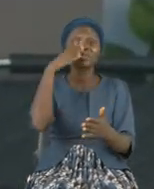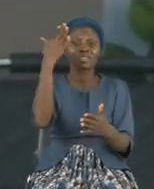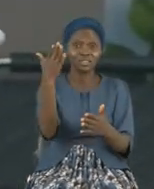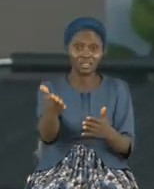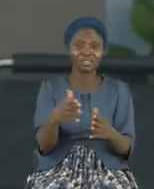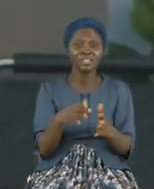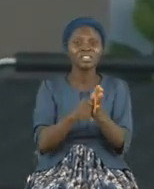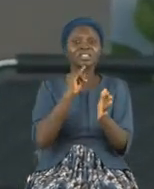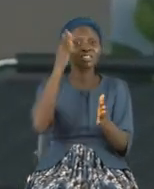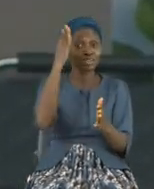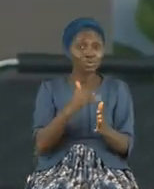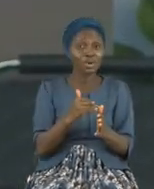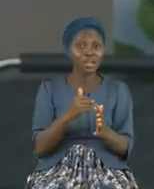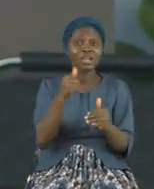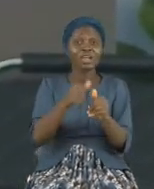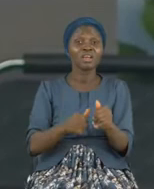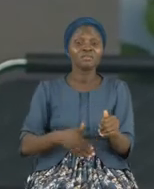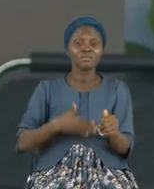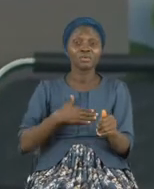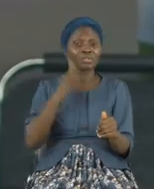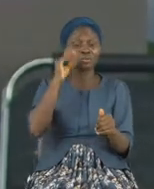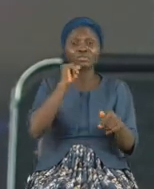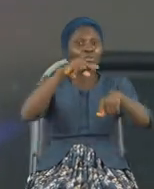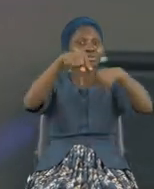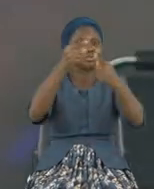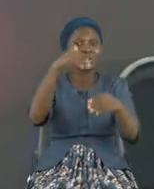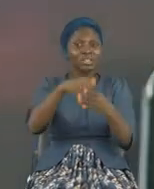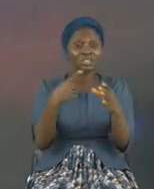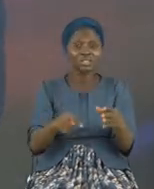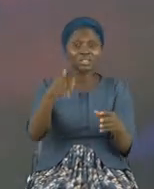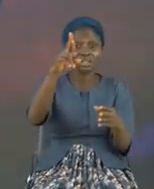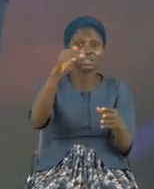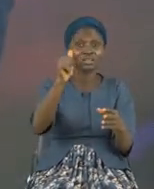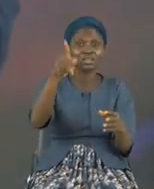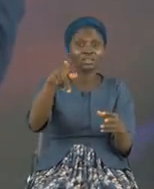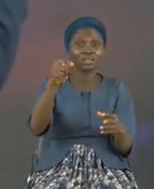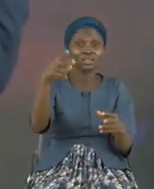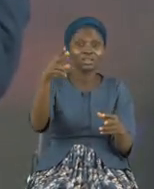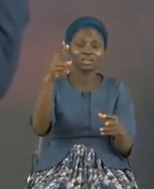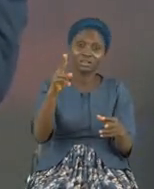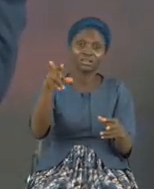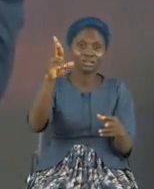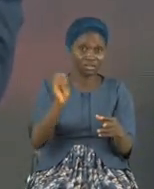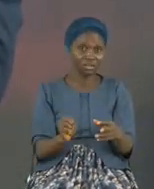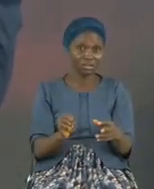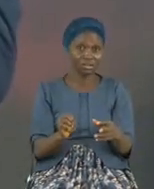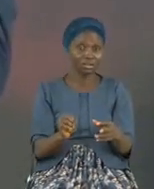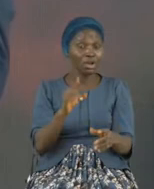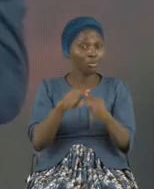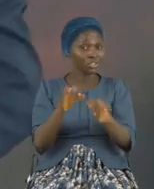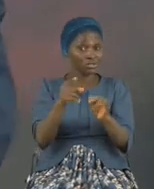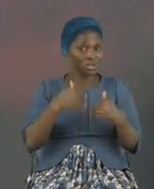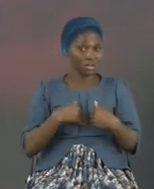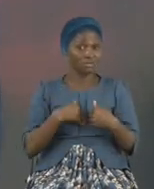That's why everybody will not go in the rapture. They will all be there. But if you have ministered, if you have spoken, if you